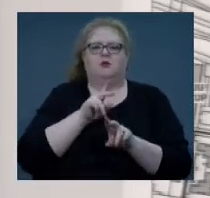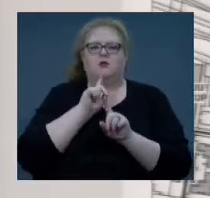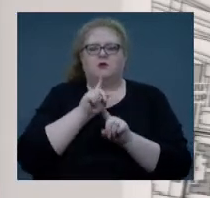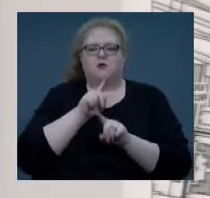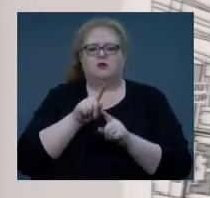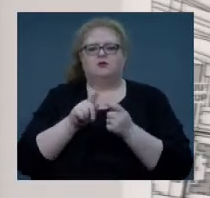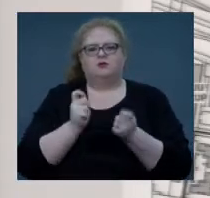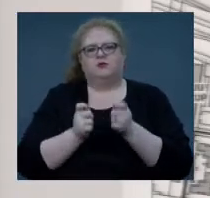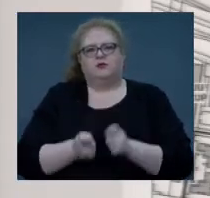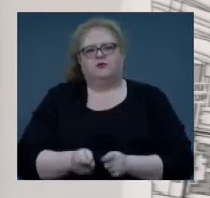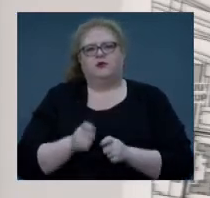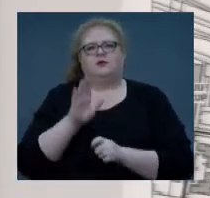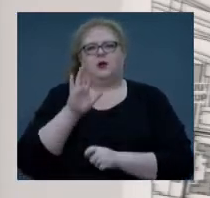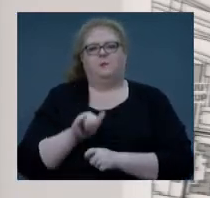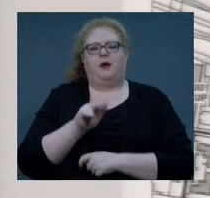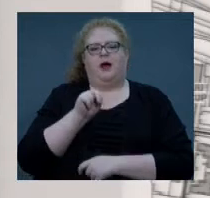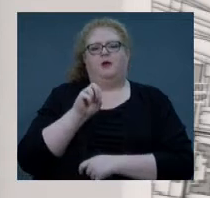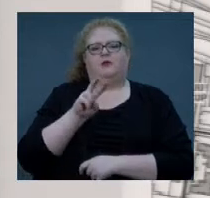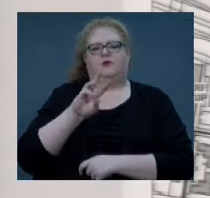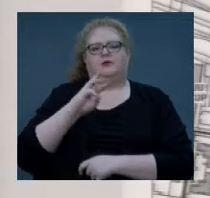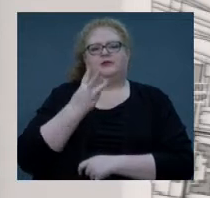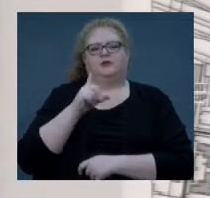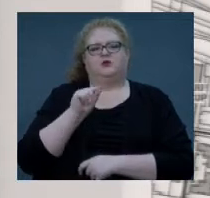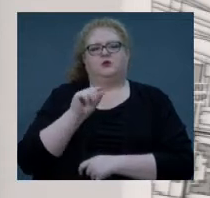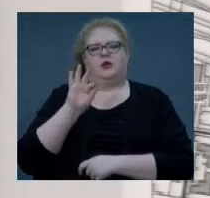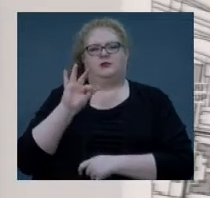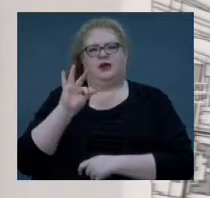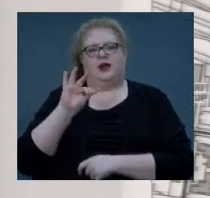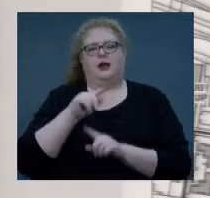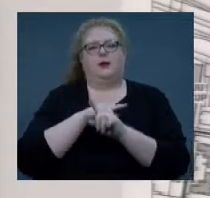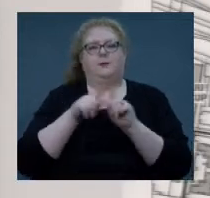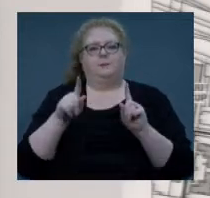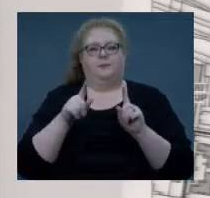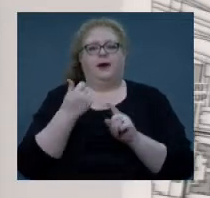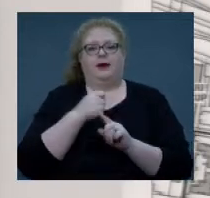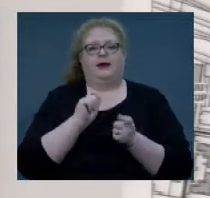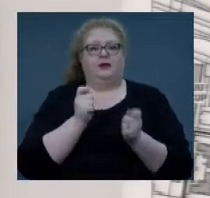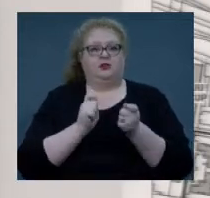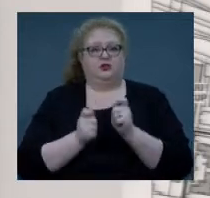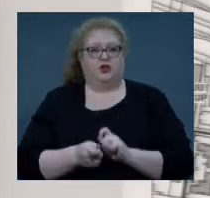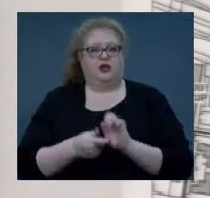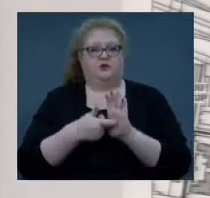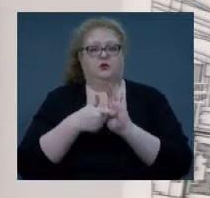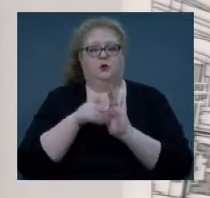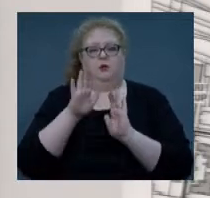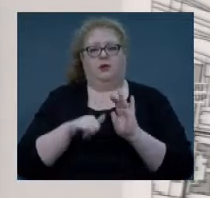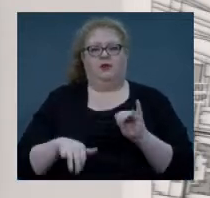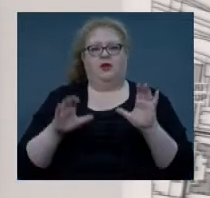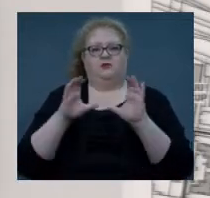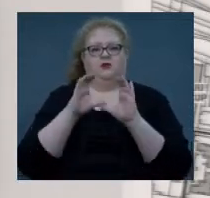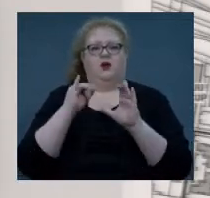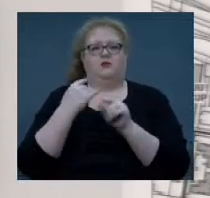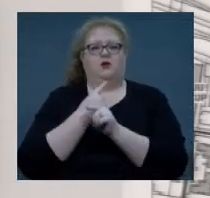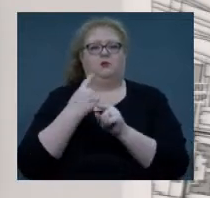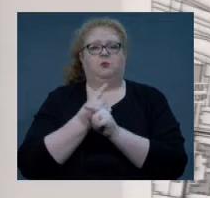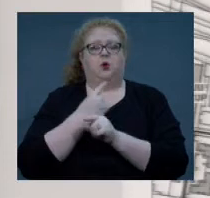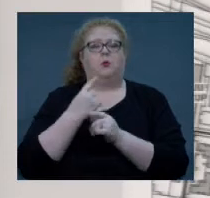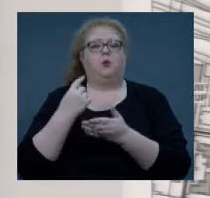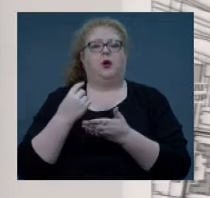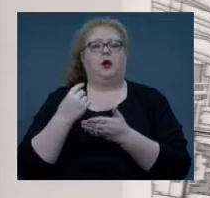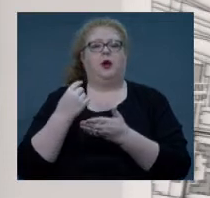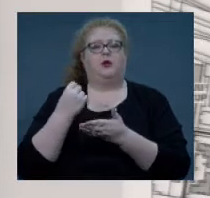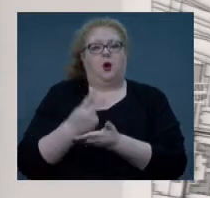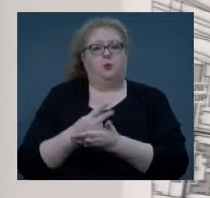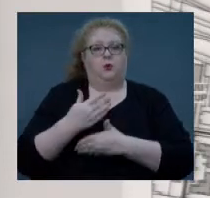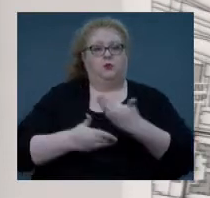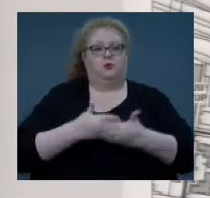comments by November 6, 2019. However, any changes necessitated by the certificate of appropriate approval process and